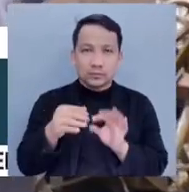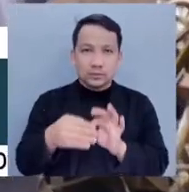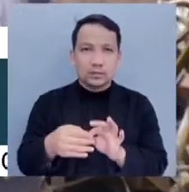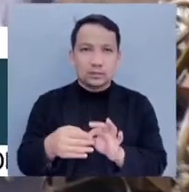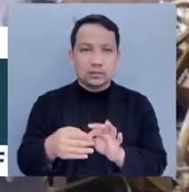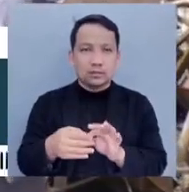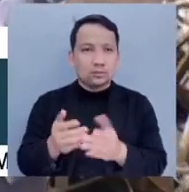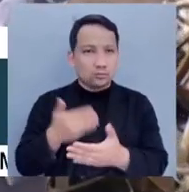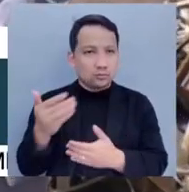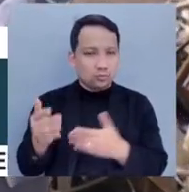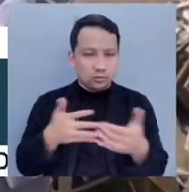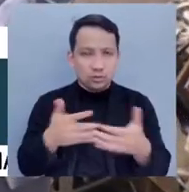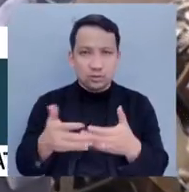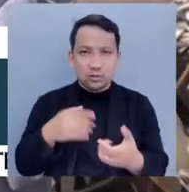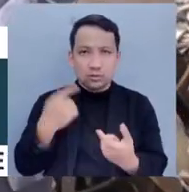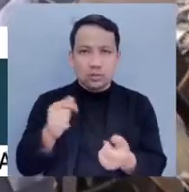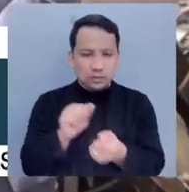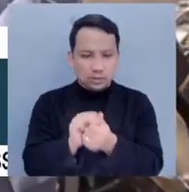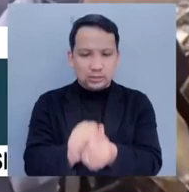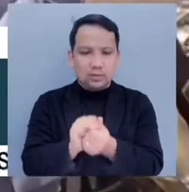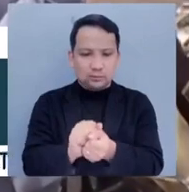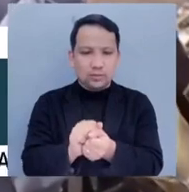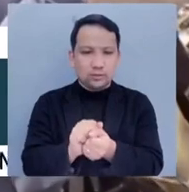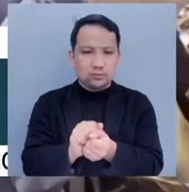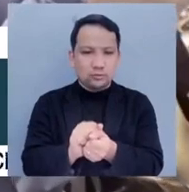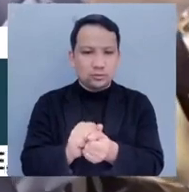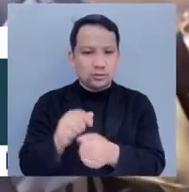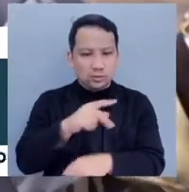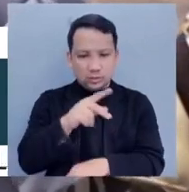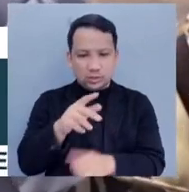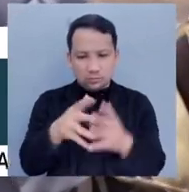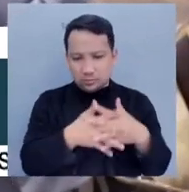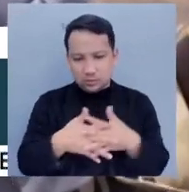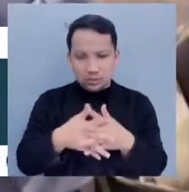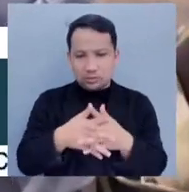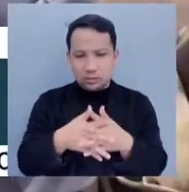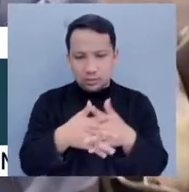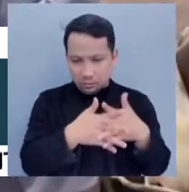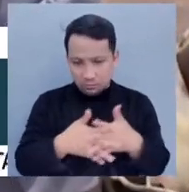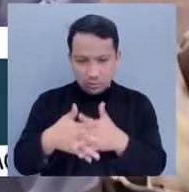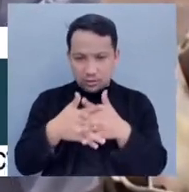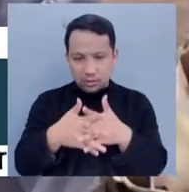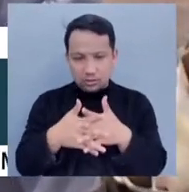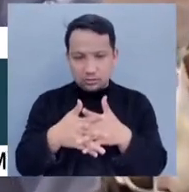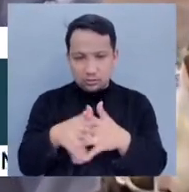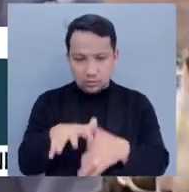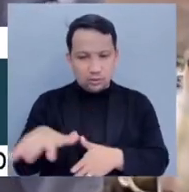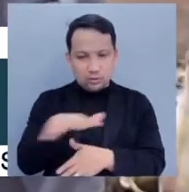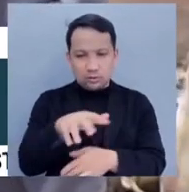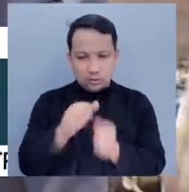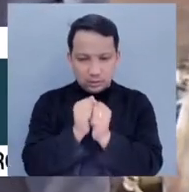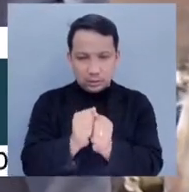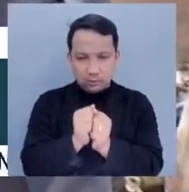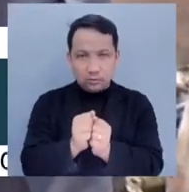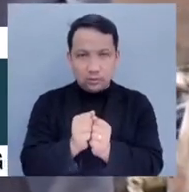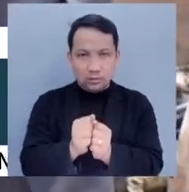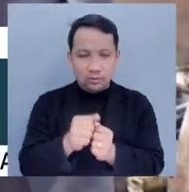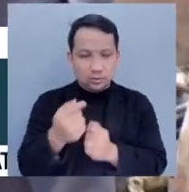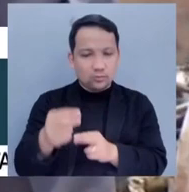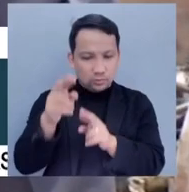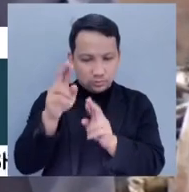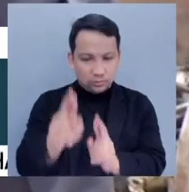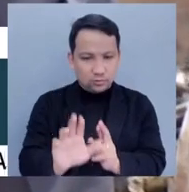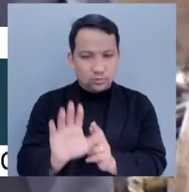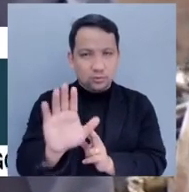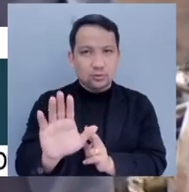long as it takes, we're going to be with you. The whole country will be with you. You know, we will be respectful of the sacred